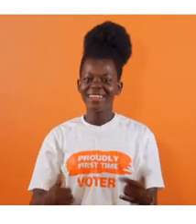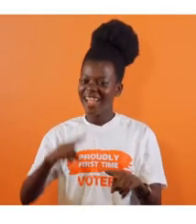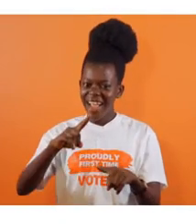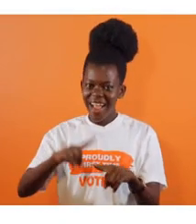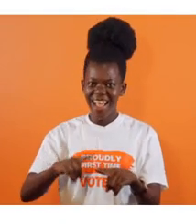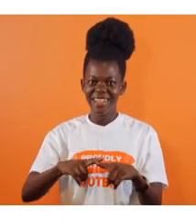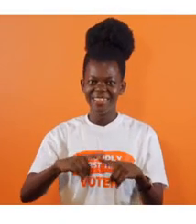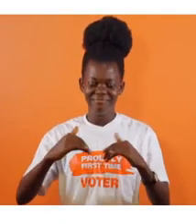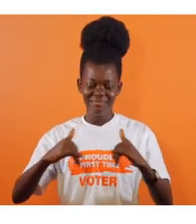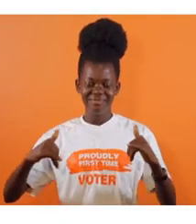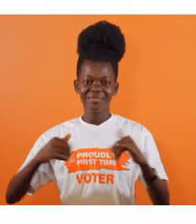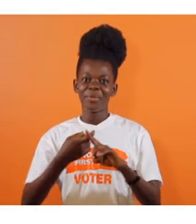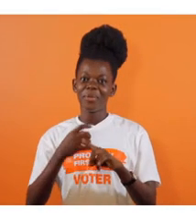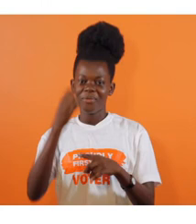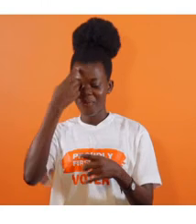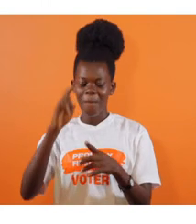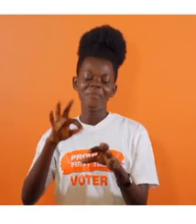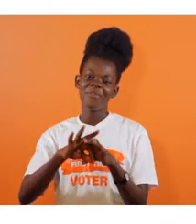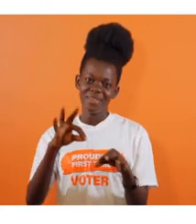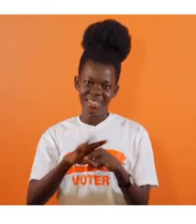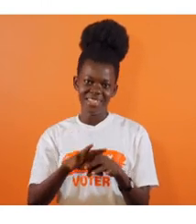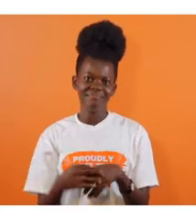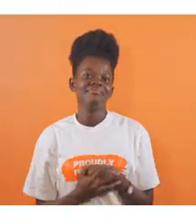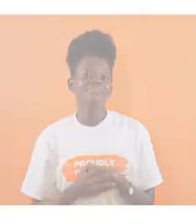campaign is brought to you by Youth Bridge